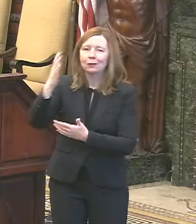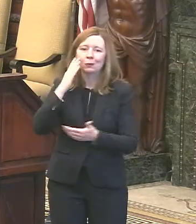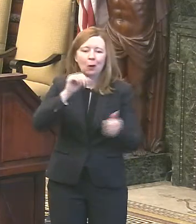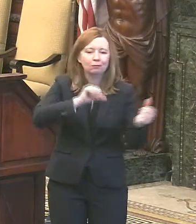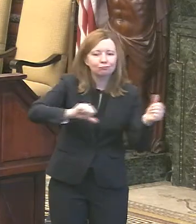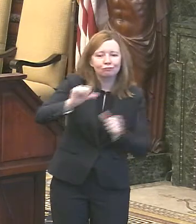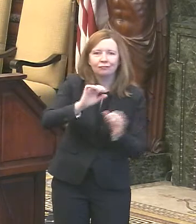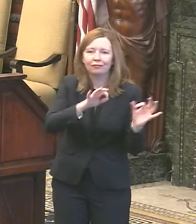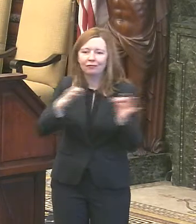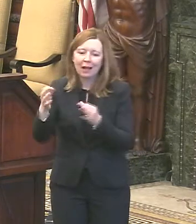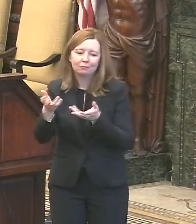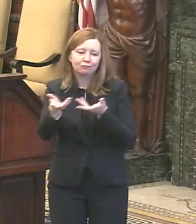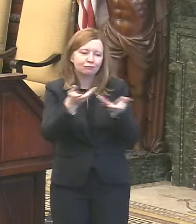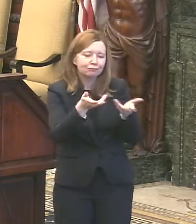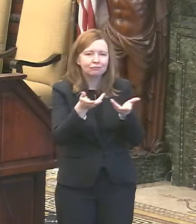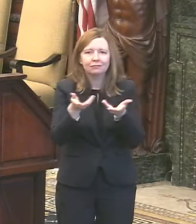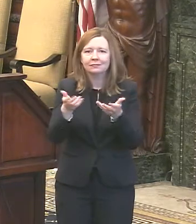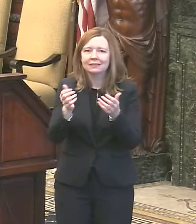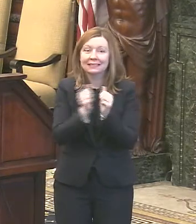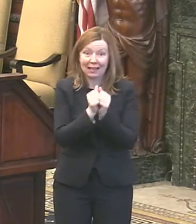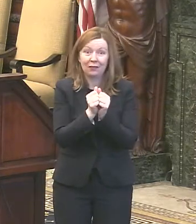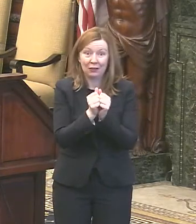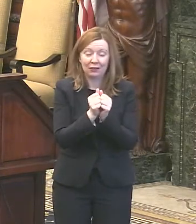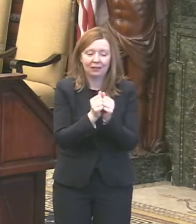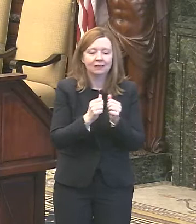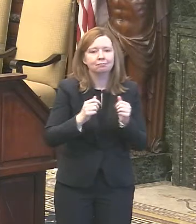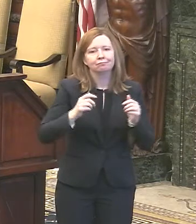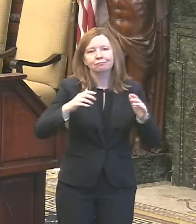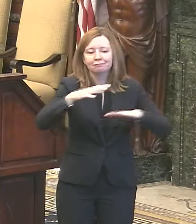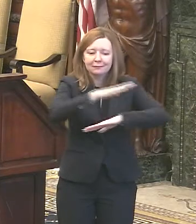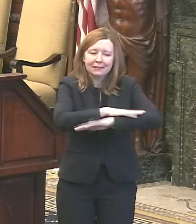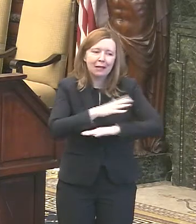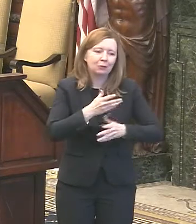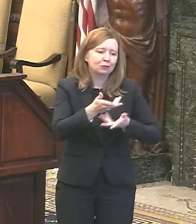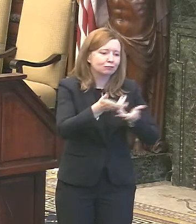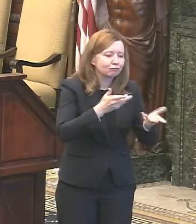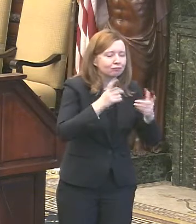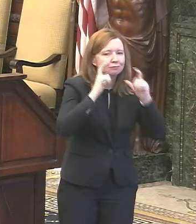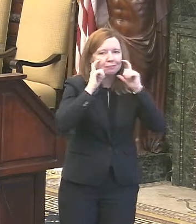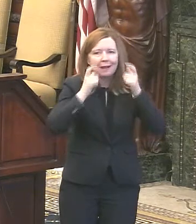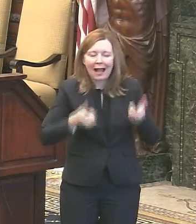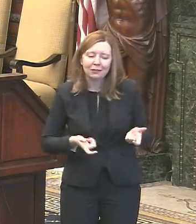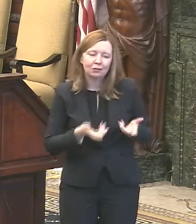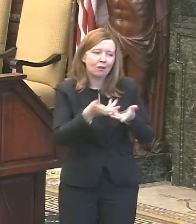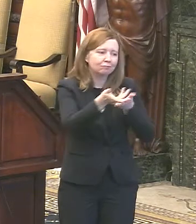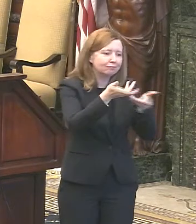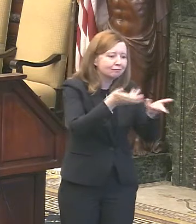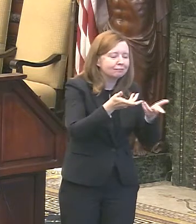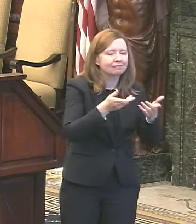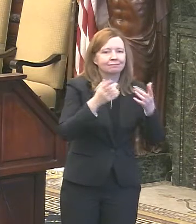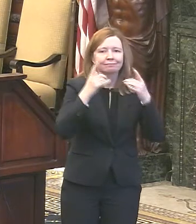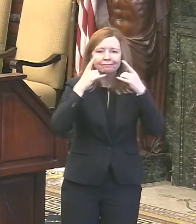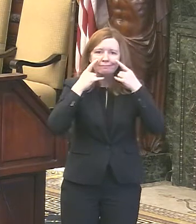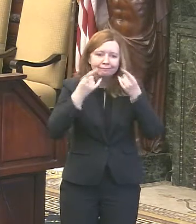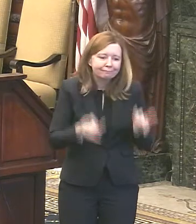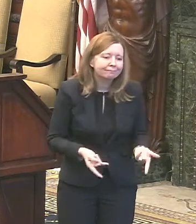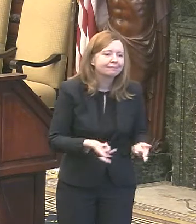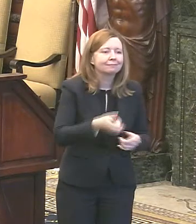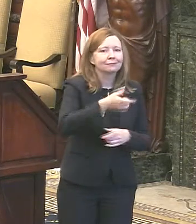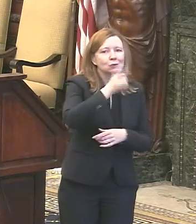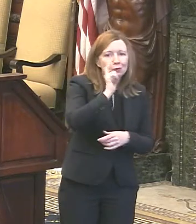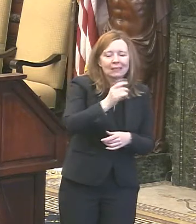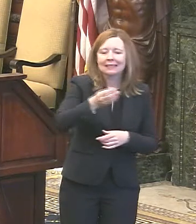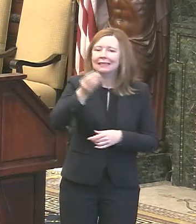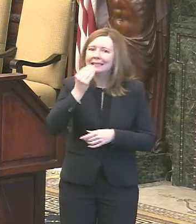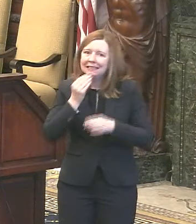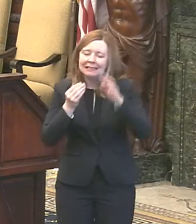tables, they spend a long time close together, they take their masks off to eat and drink, they take their masks off for the pictures, and if they're using alcohol, they